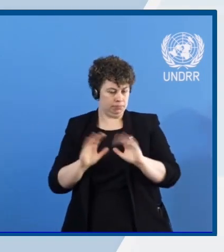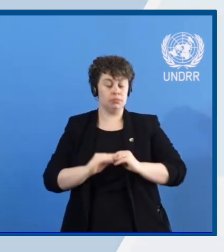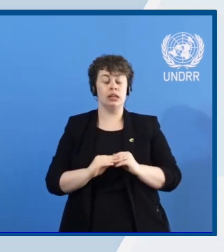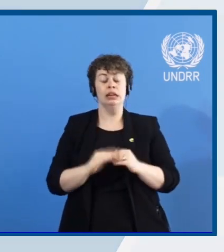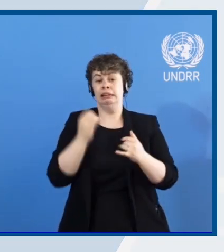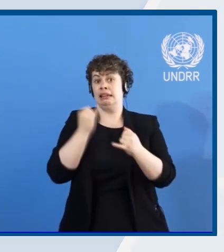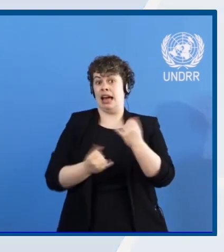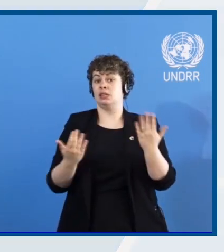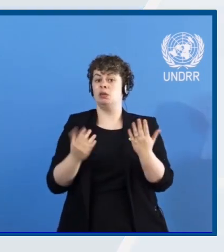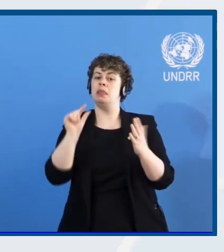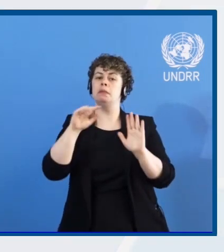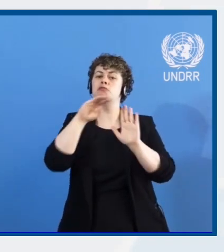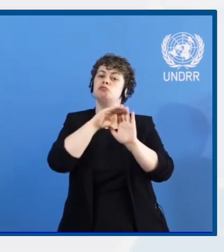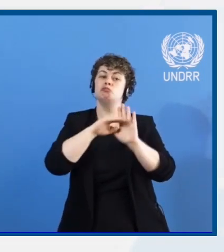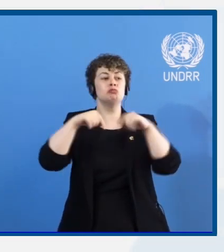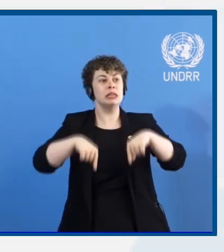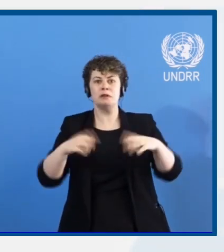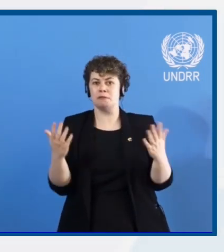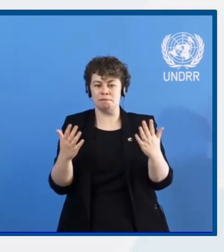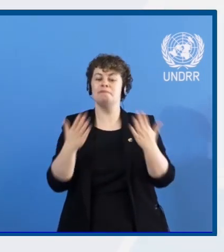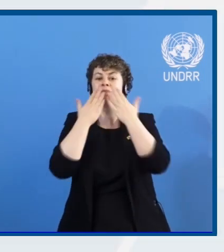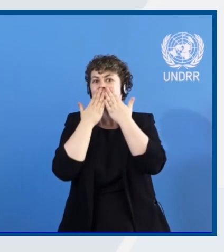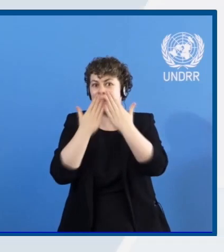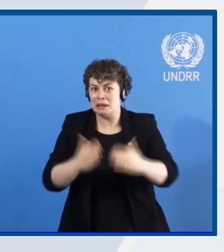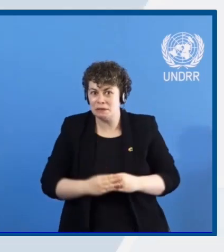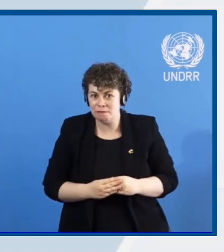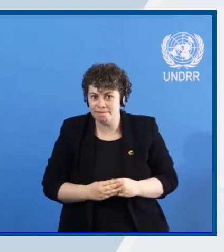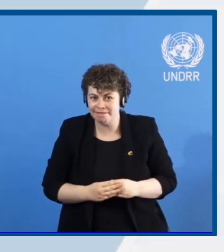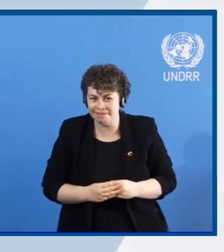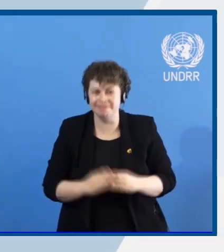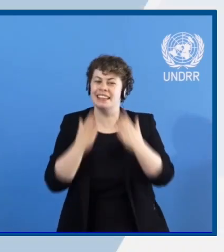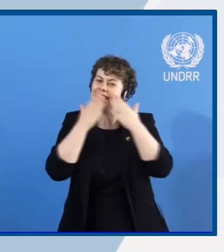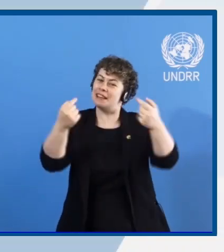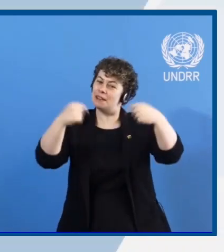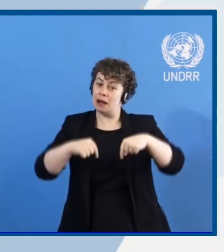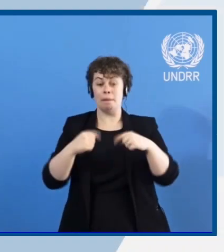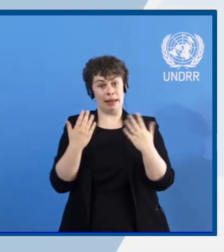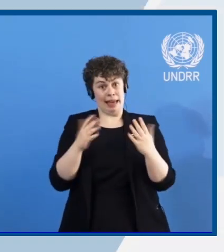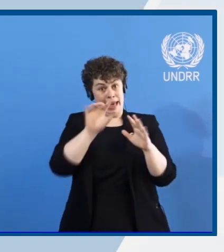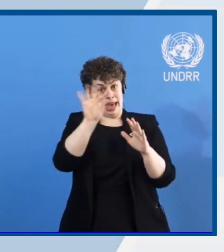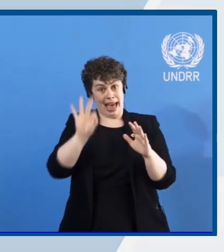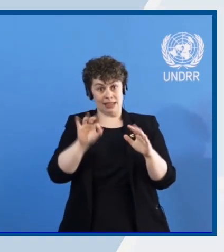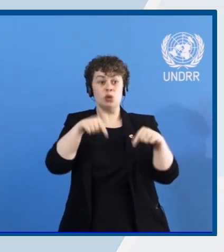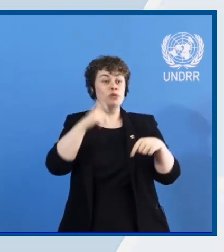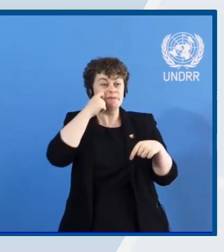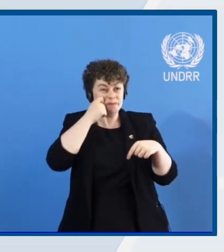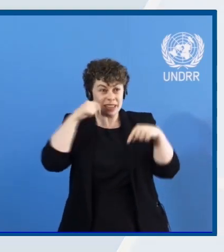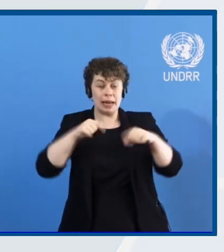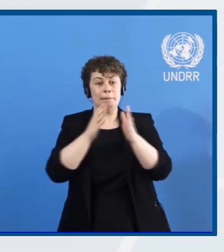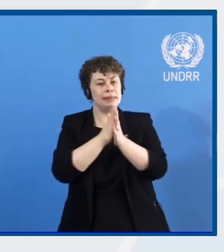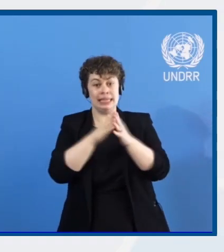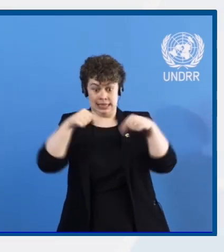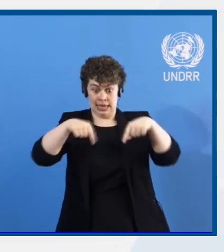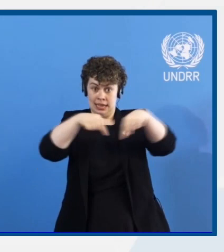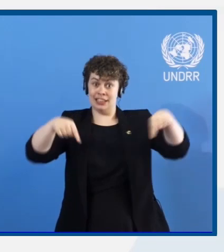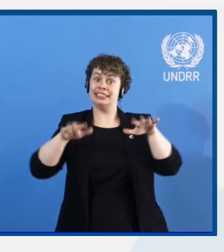We thank you for joining us today. I have to ask you to vacate the room after the session because of COVID protocol.